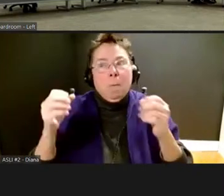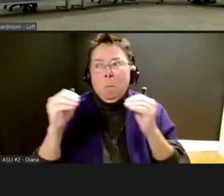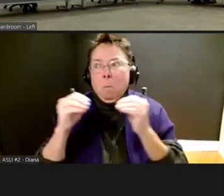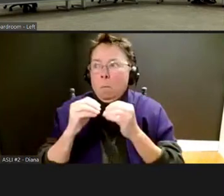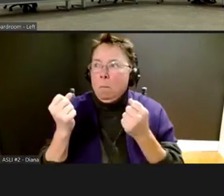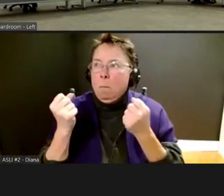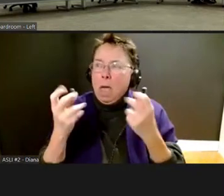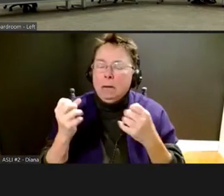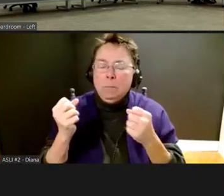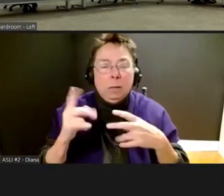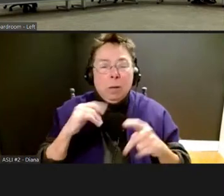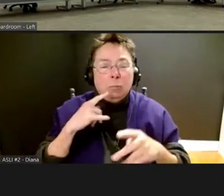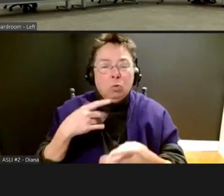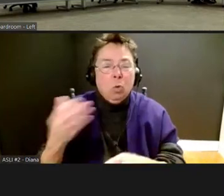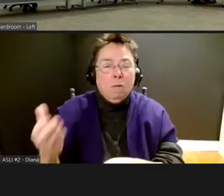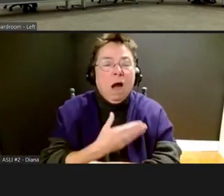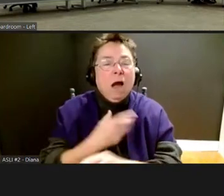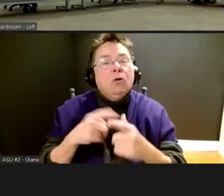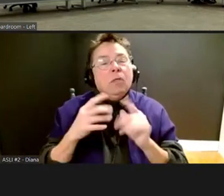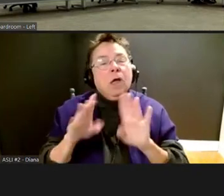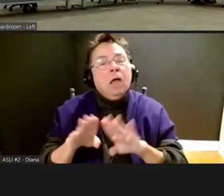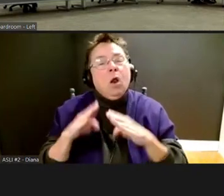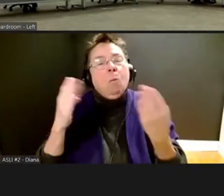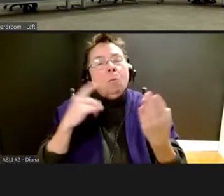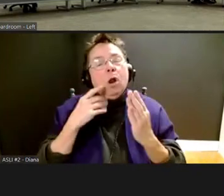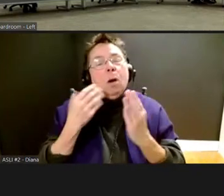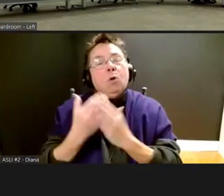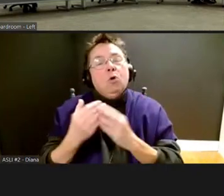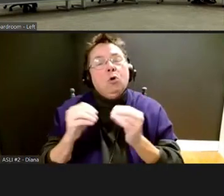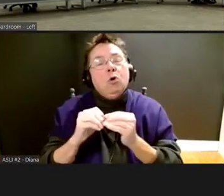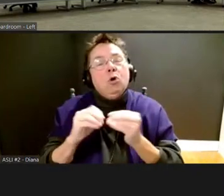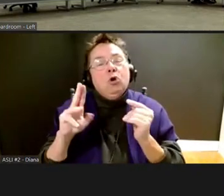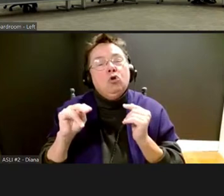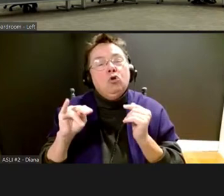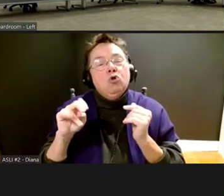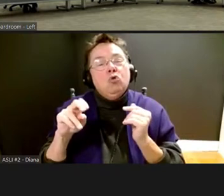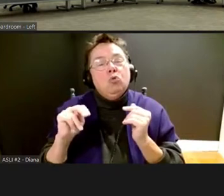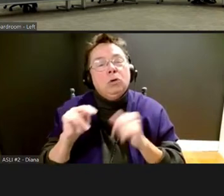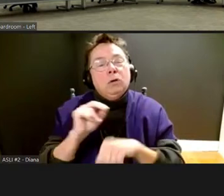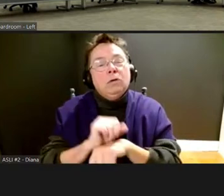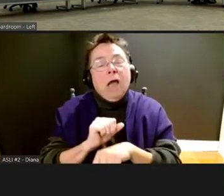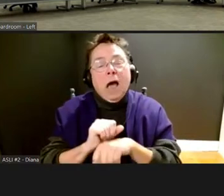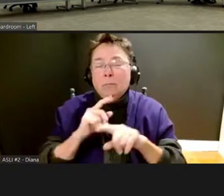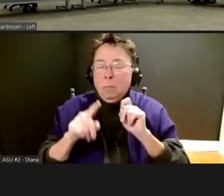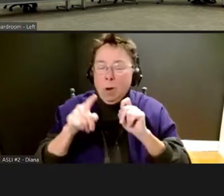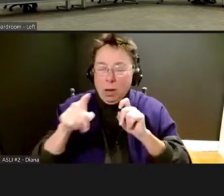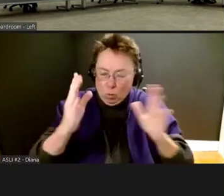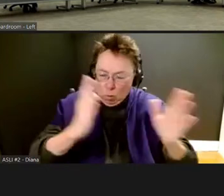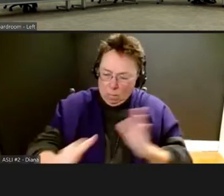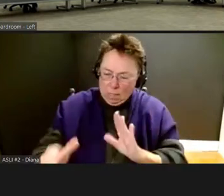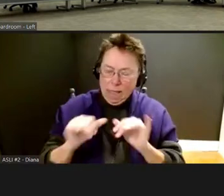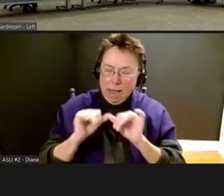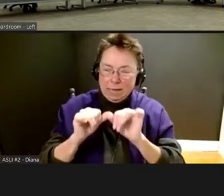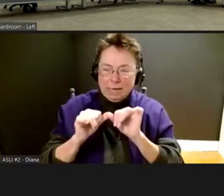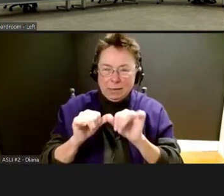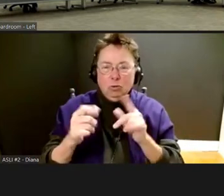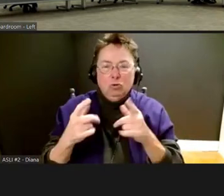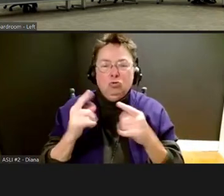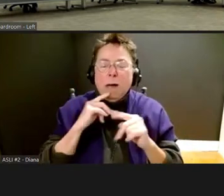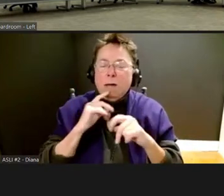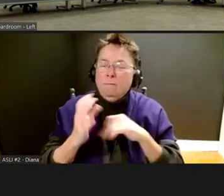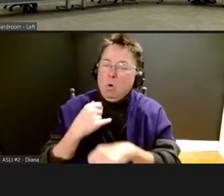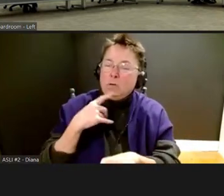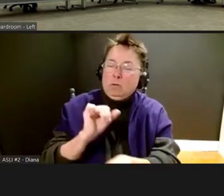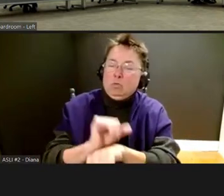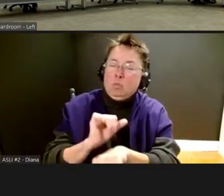fired workers, and open up good union jobs for thousands of working people. Instead, your transit plan continues to try to squeeze us by